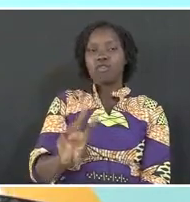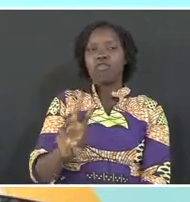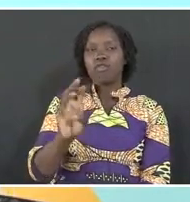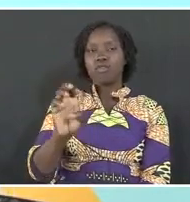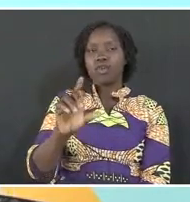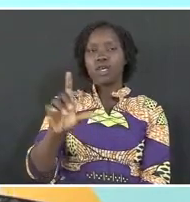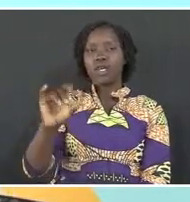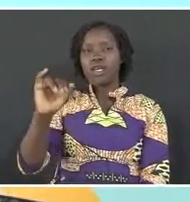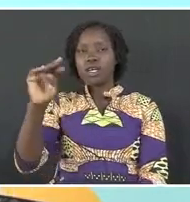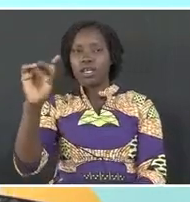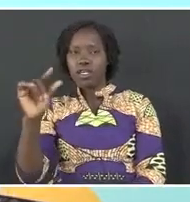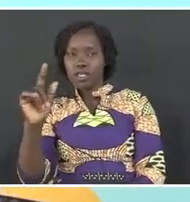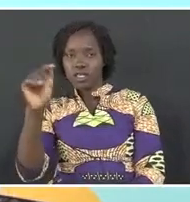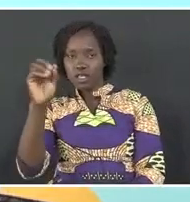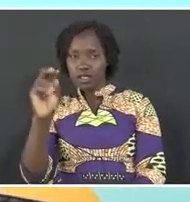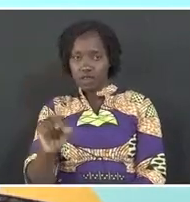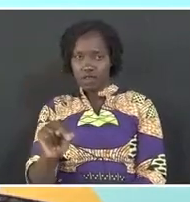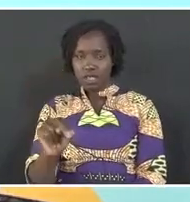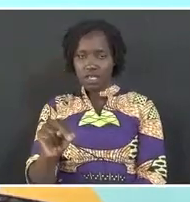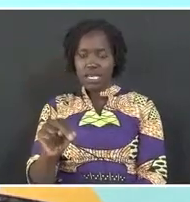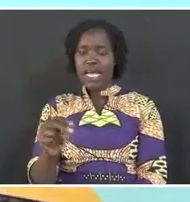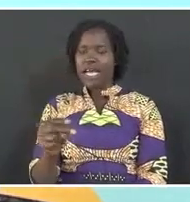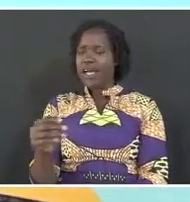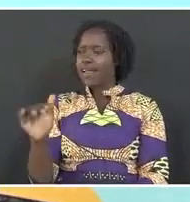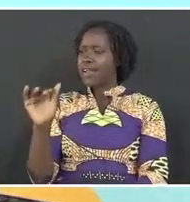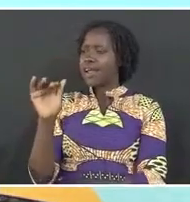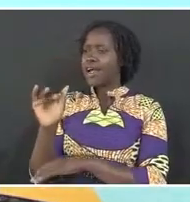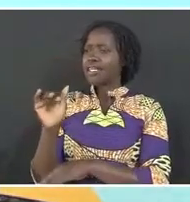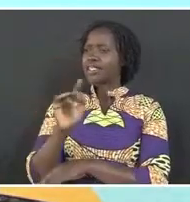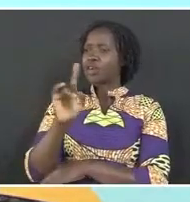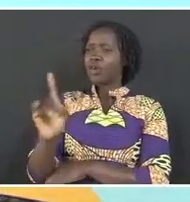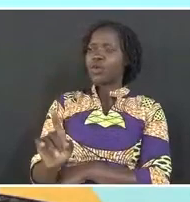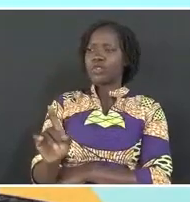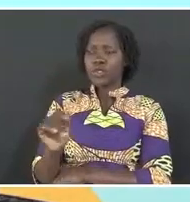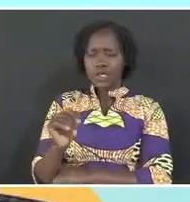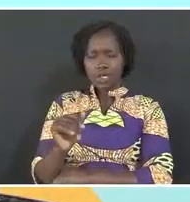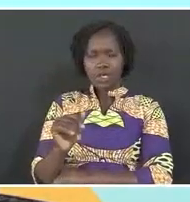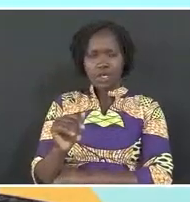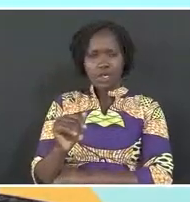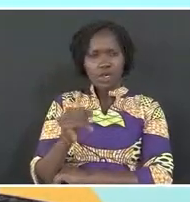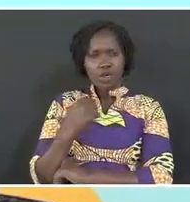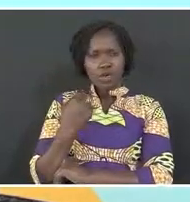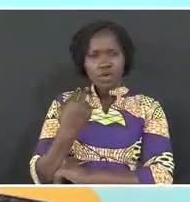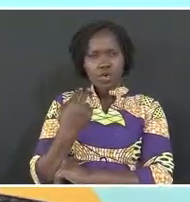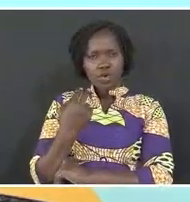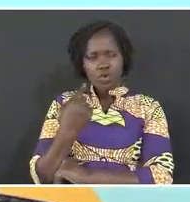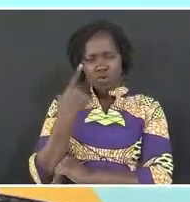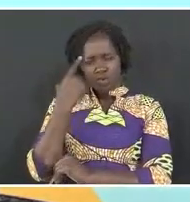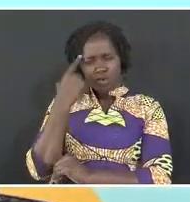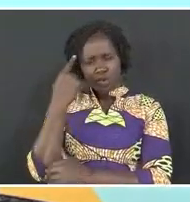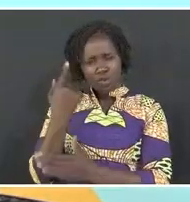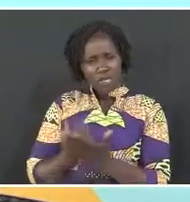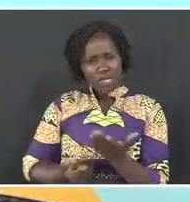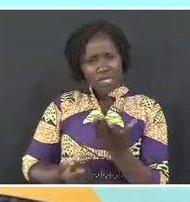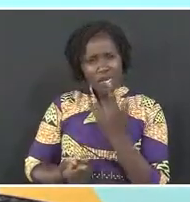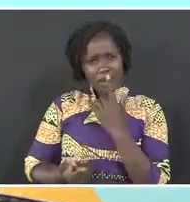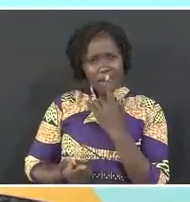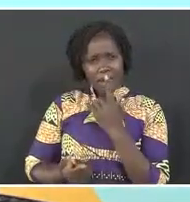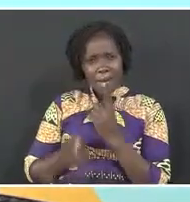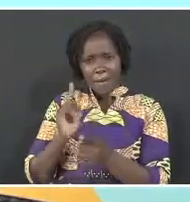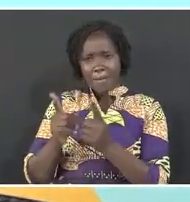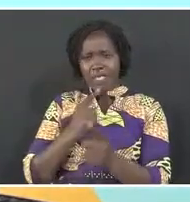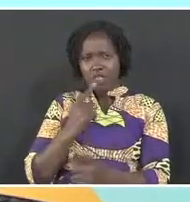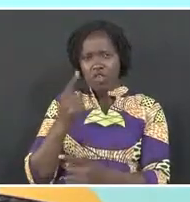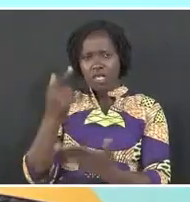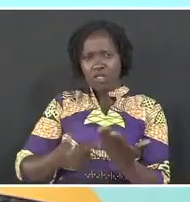then the Duke of Wellington asked him a question. What are your marching orders?